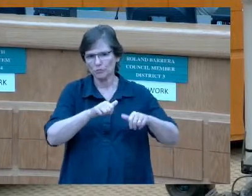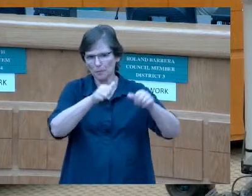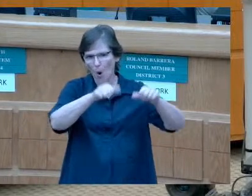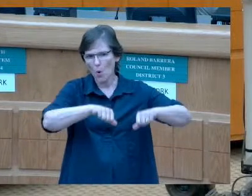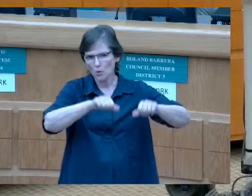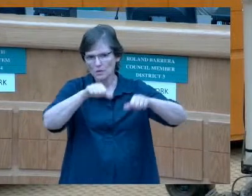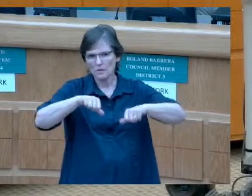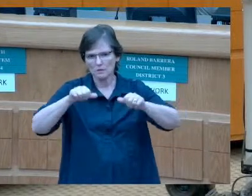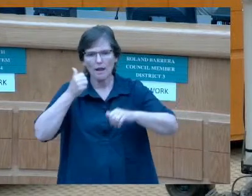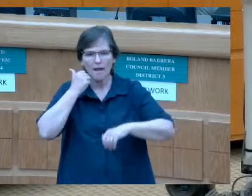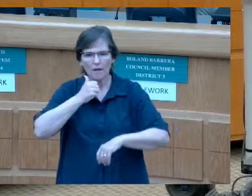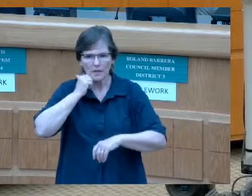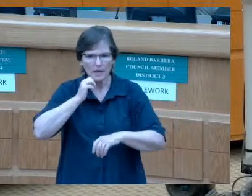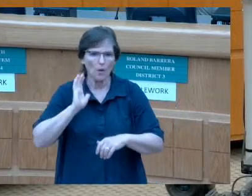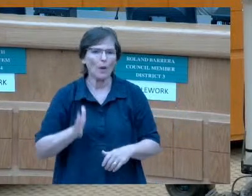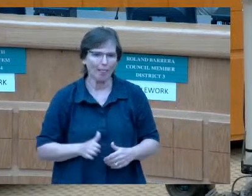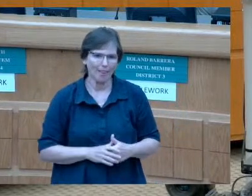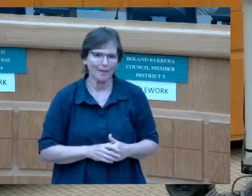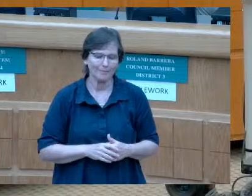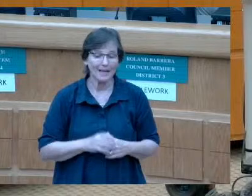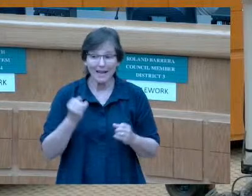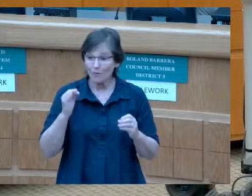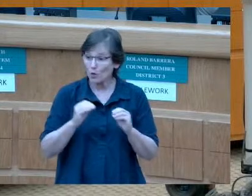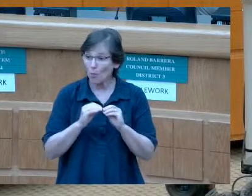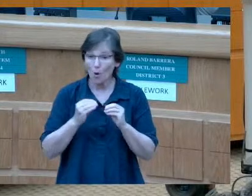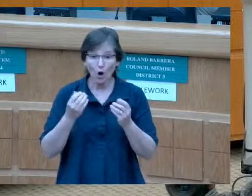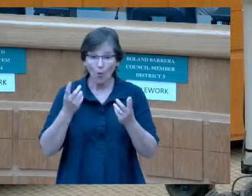Friday. If there's no other questions, then we'll